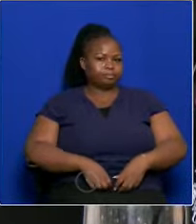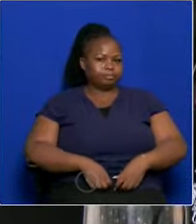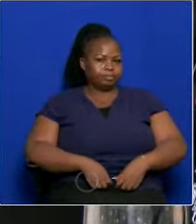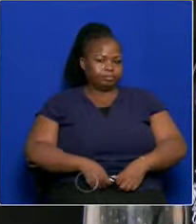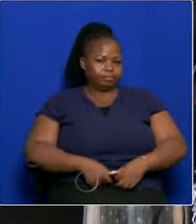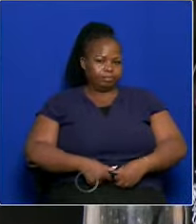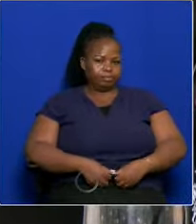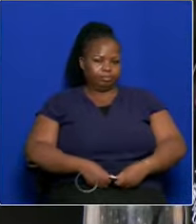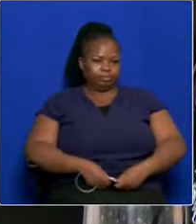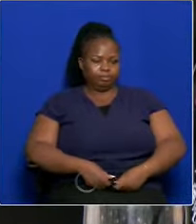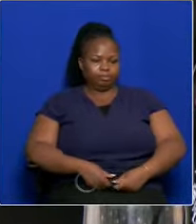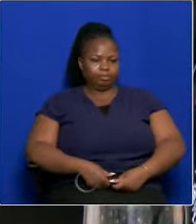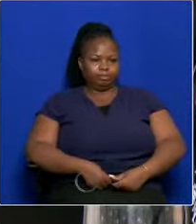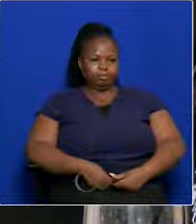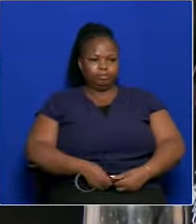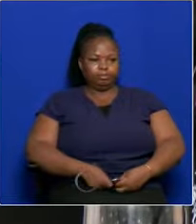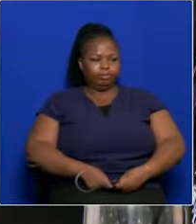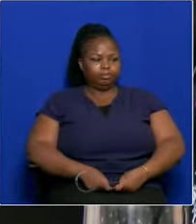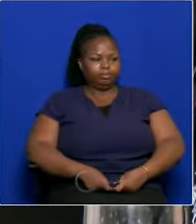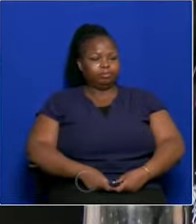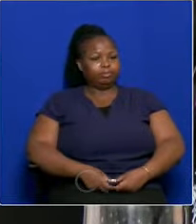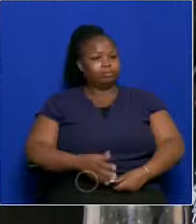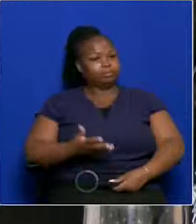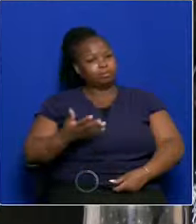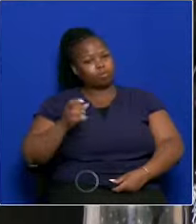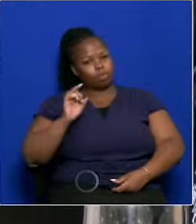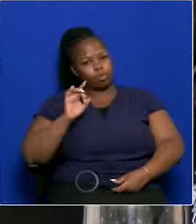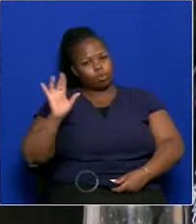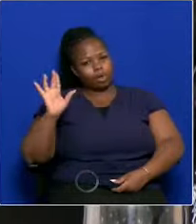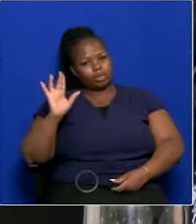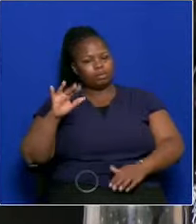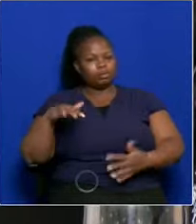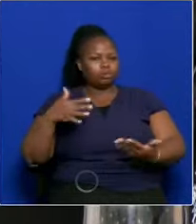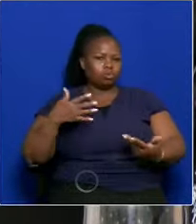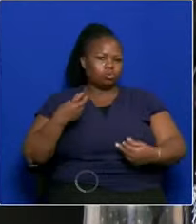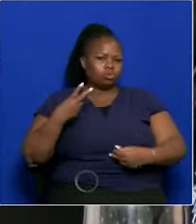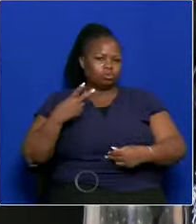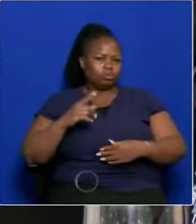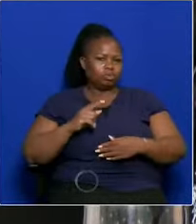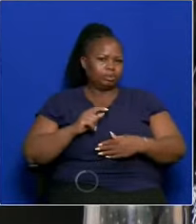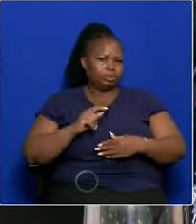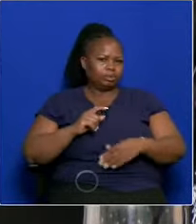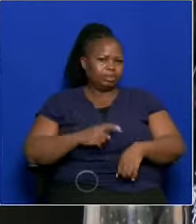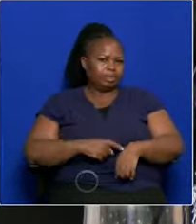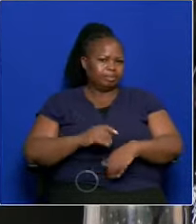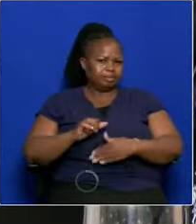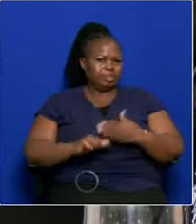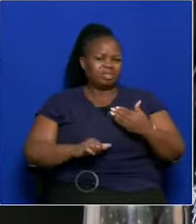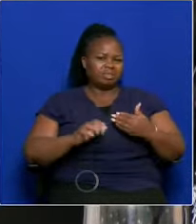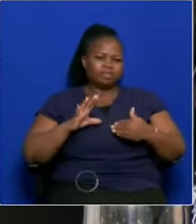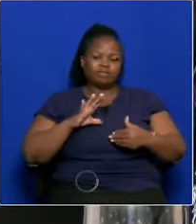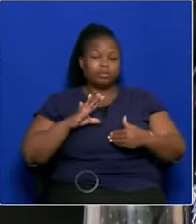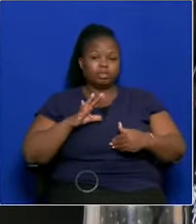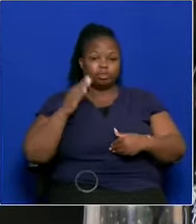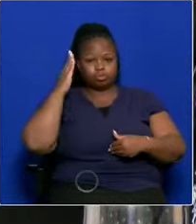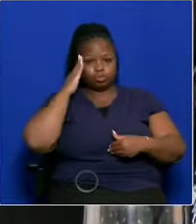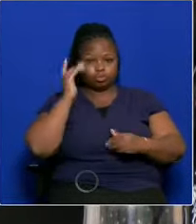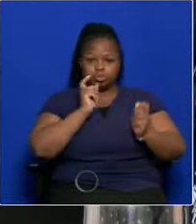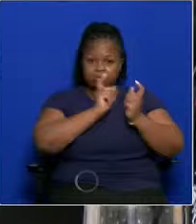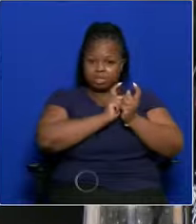So once or twice a month is fine. Do you have a sense of when you first met him in